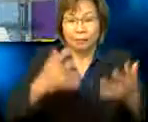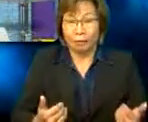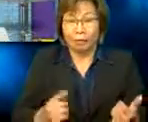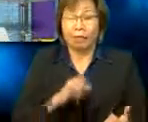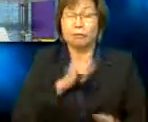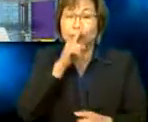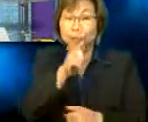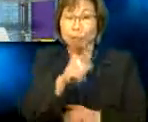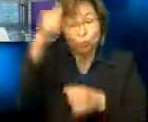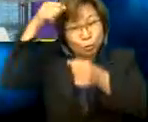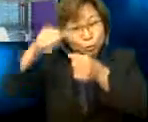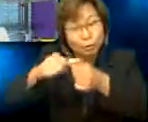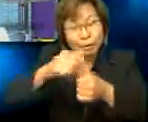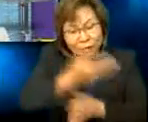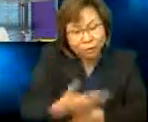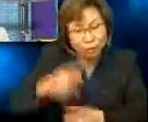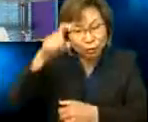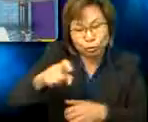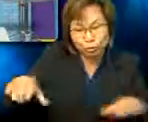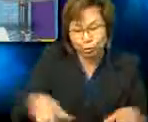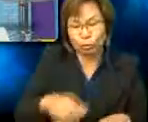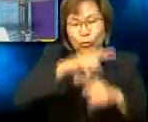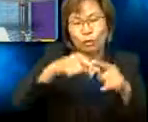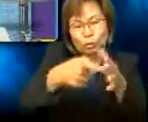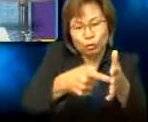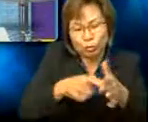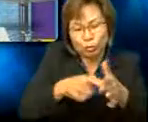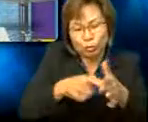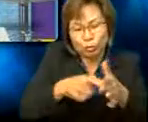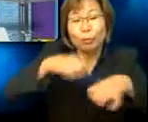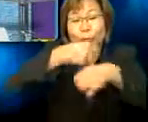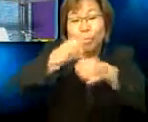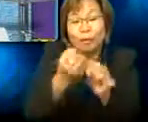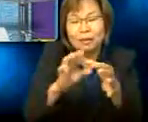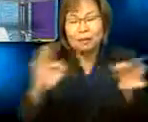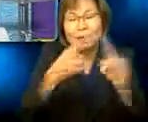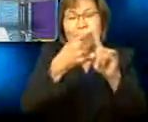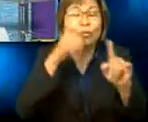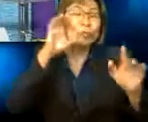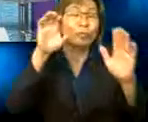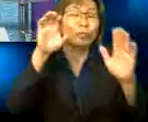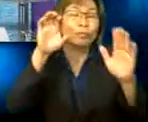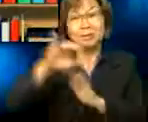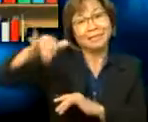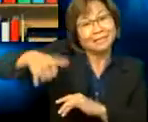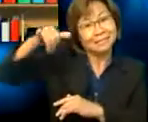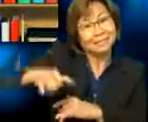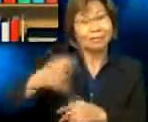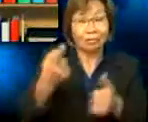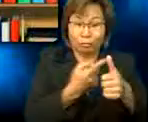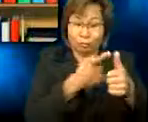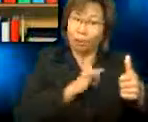By now, I'm sure you remember the things you should do when you're required to make sentences from a picture.